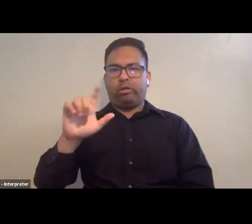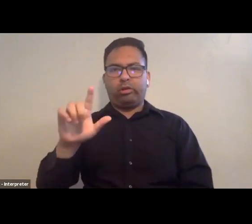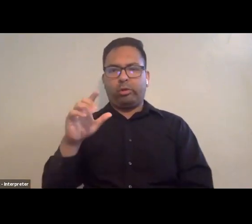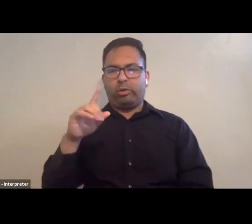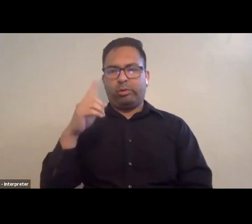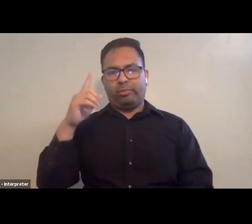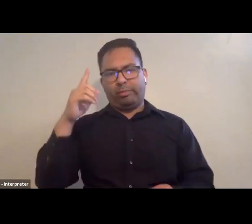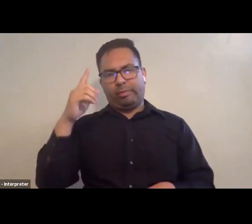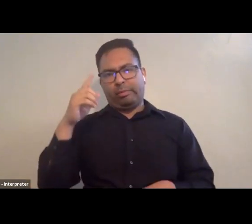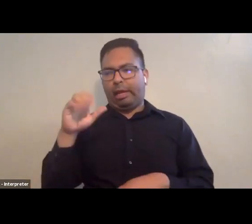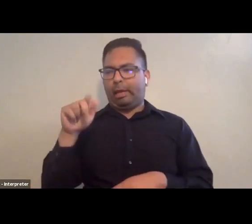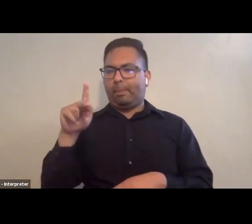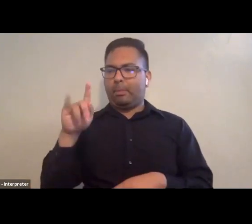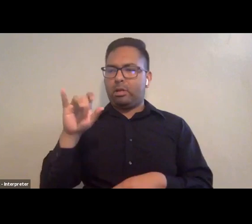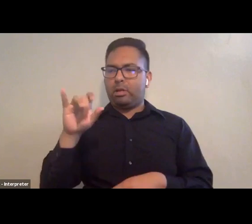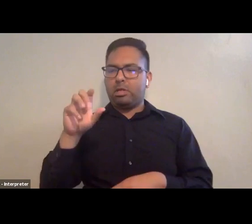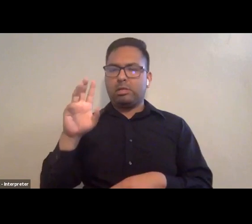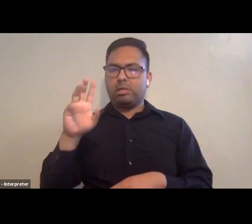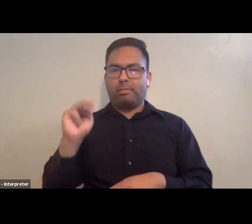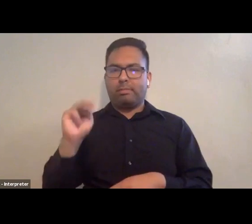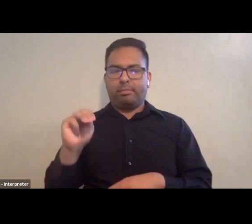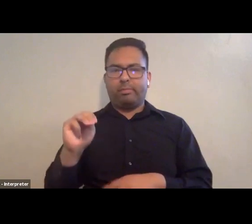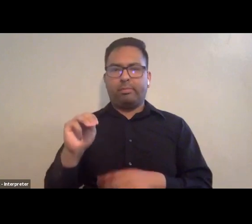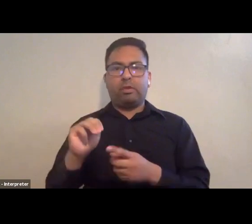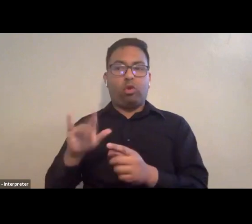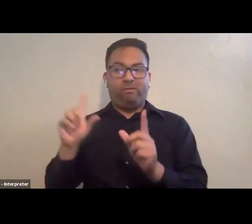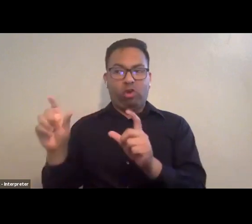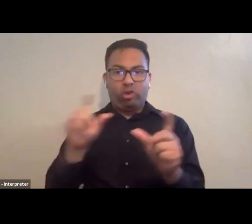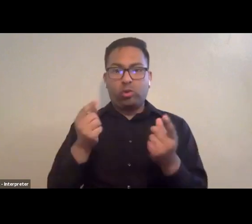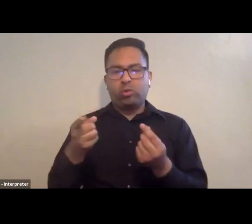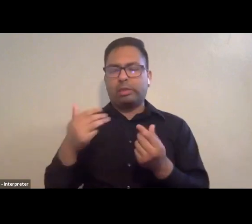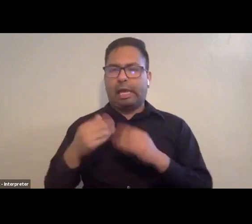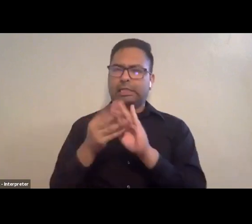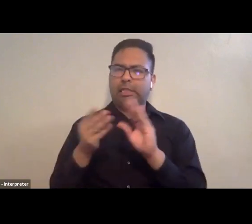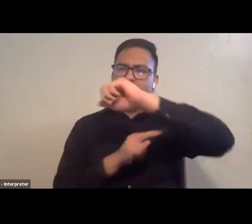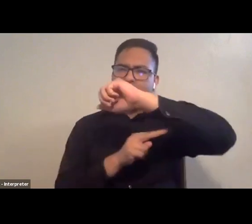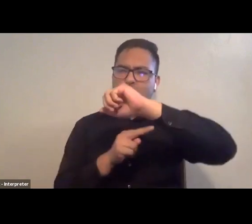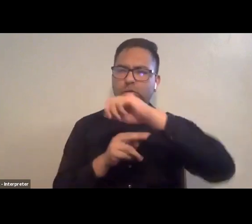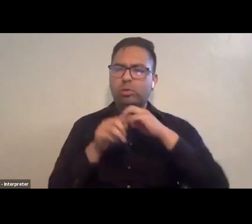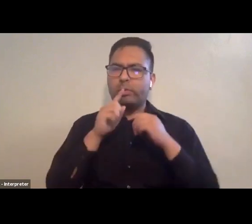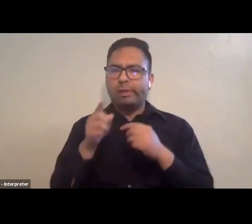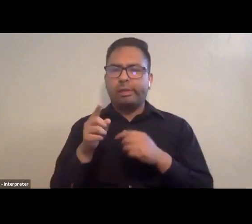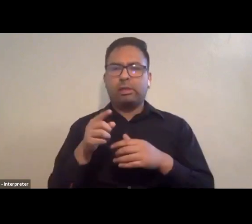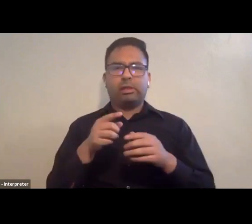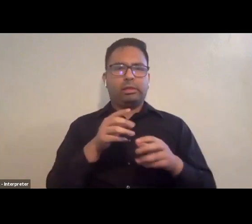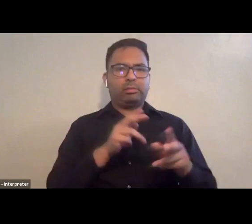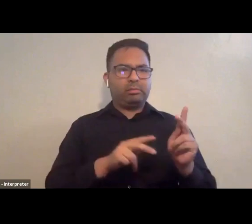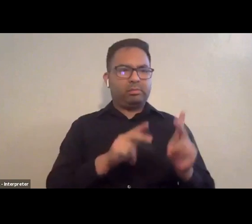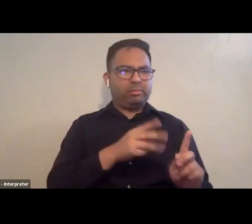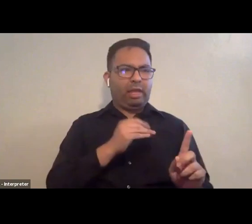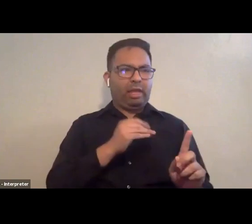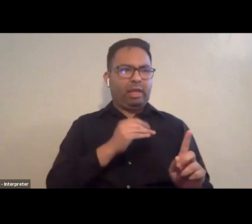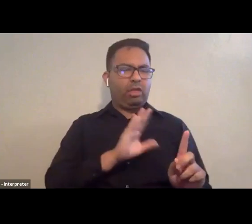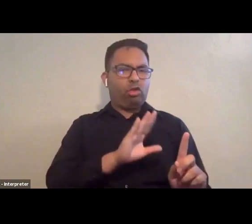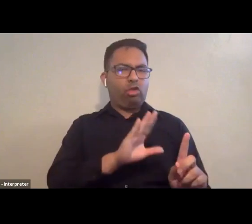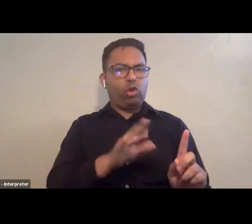In Margaret's photography, she builds narrative bridges between the experiences of subjects and their historical